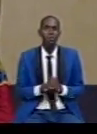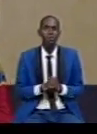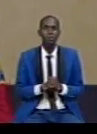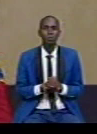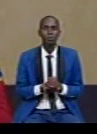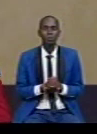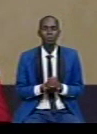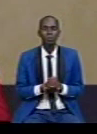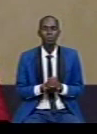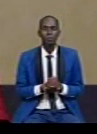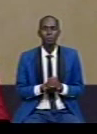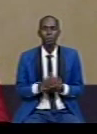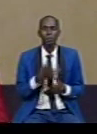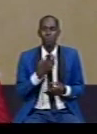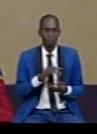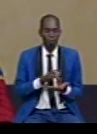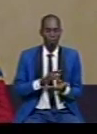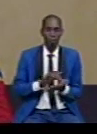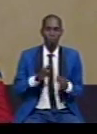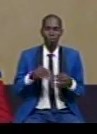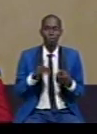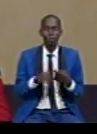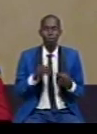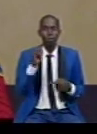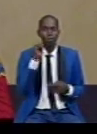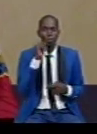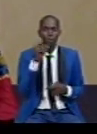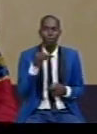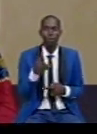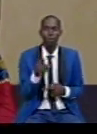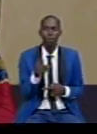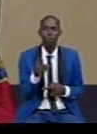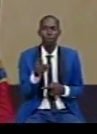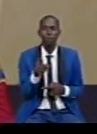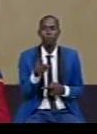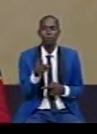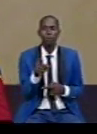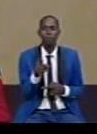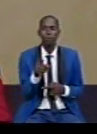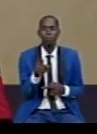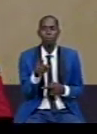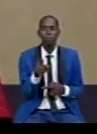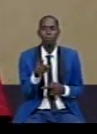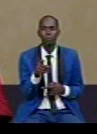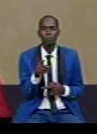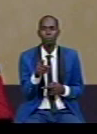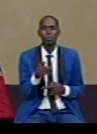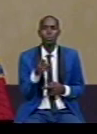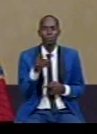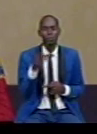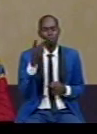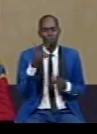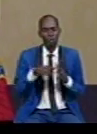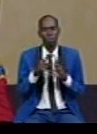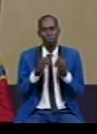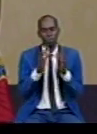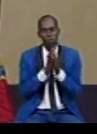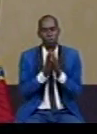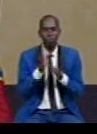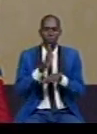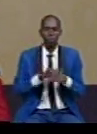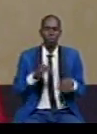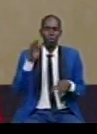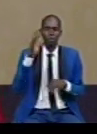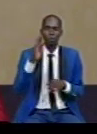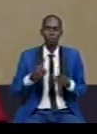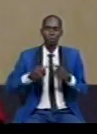The drugs they gave to me was not working. I was praying, calling our pastor to pray for me,